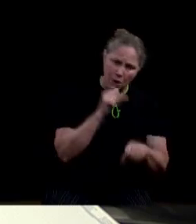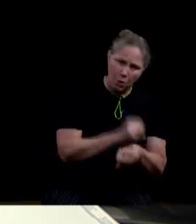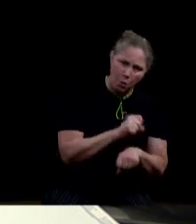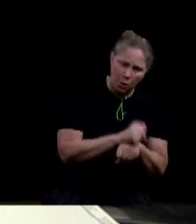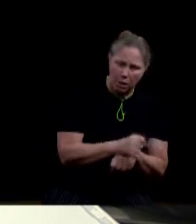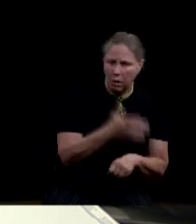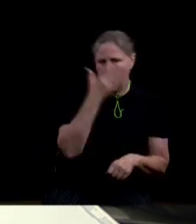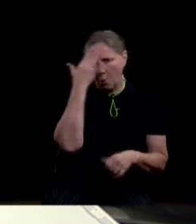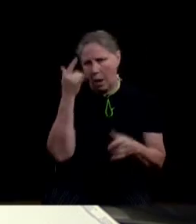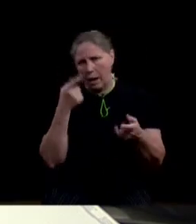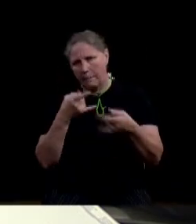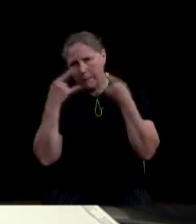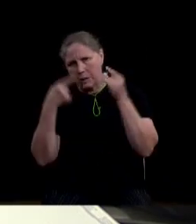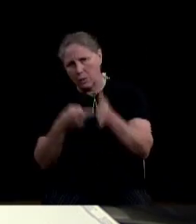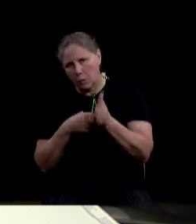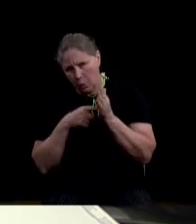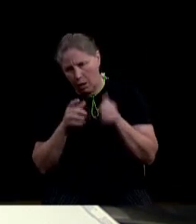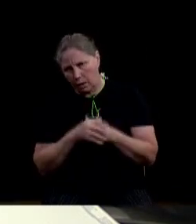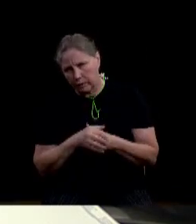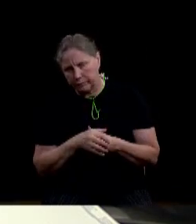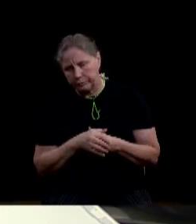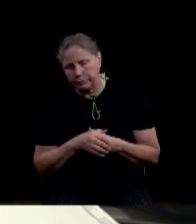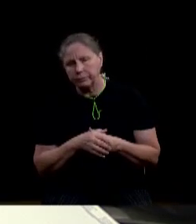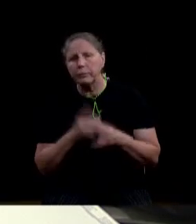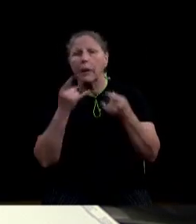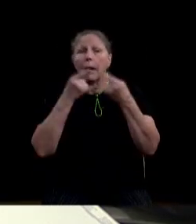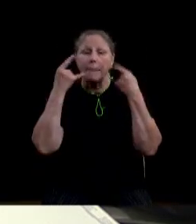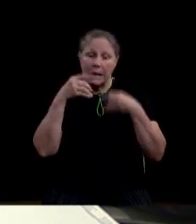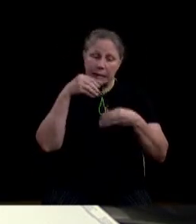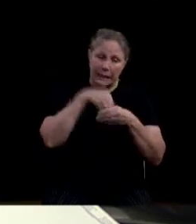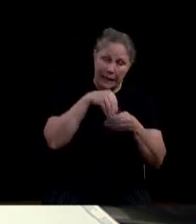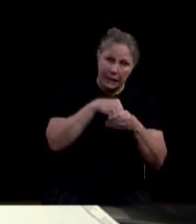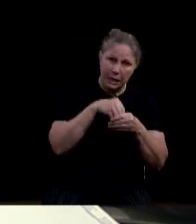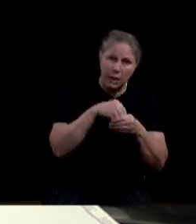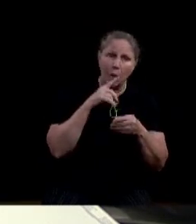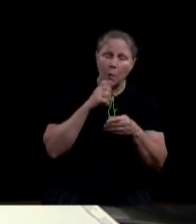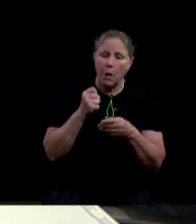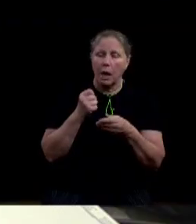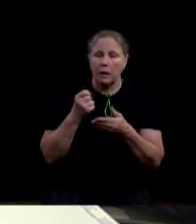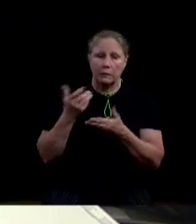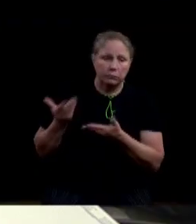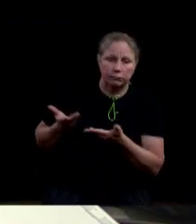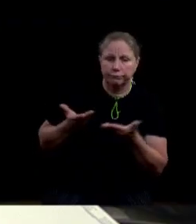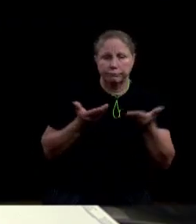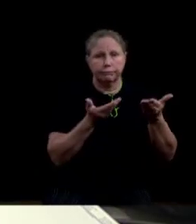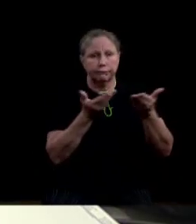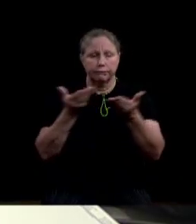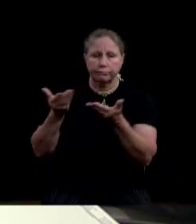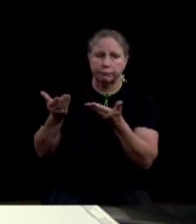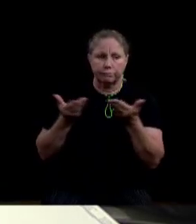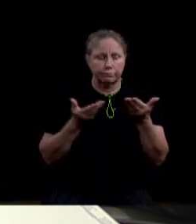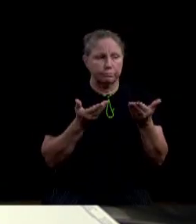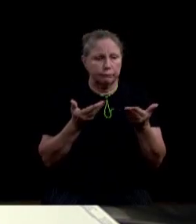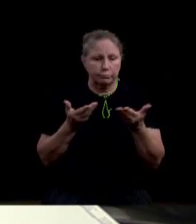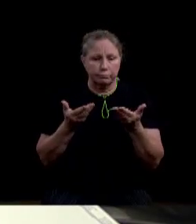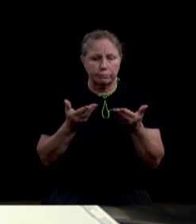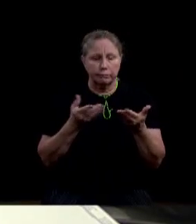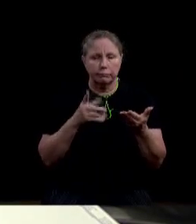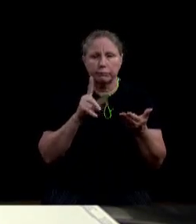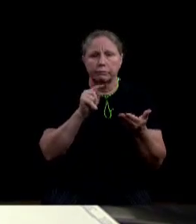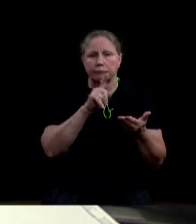mask indoors while carrying Texas LTC CHL laws is illegal in